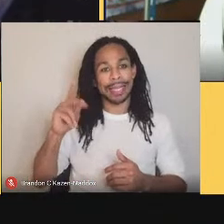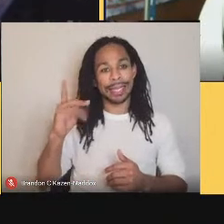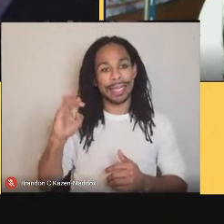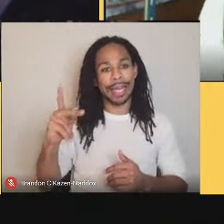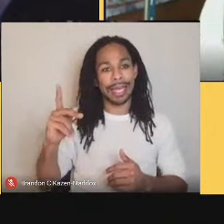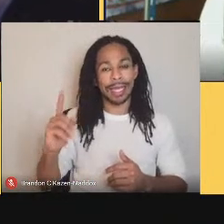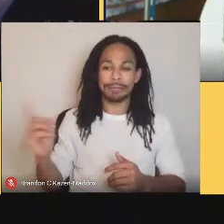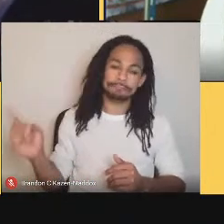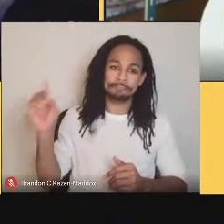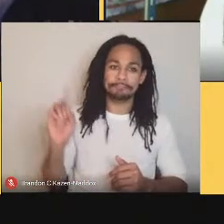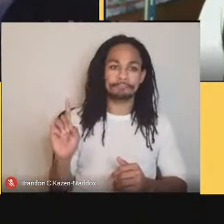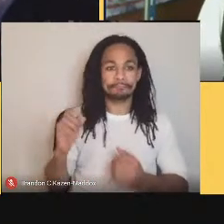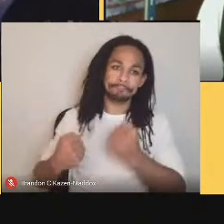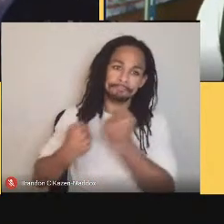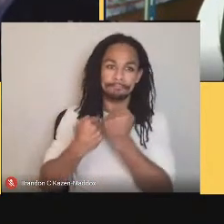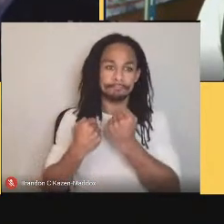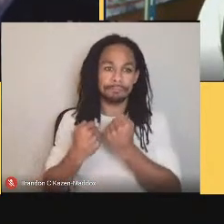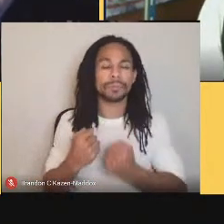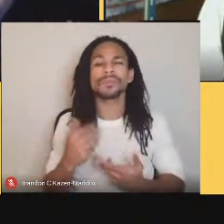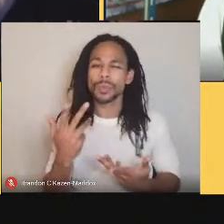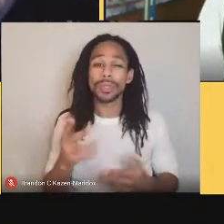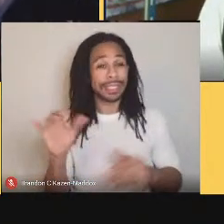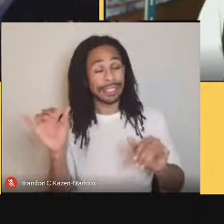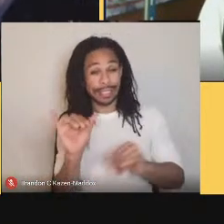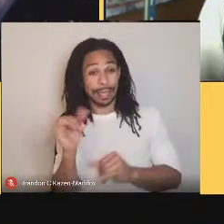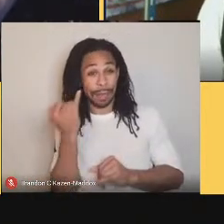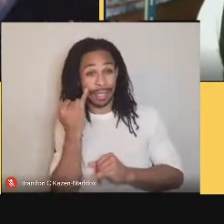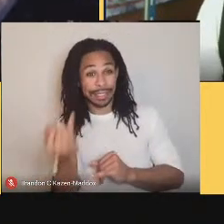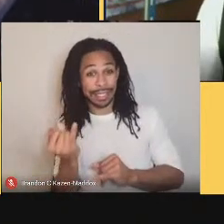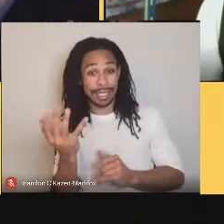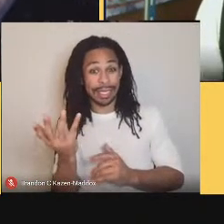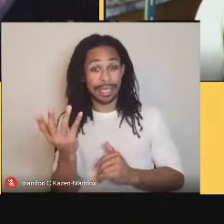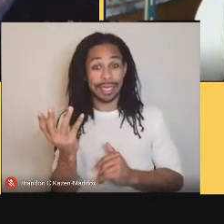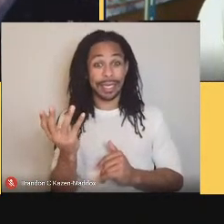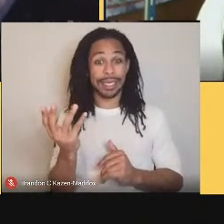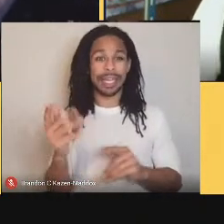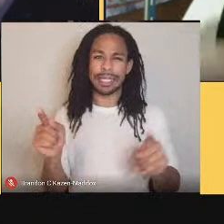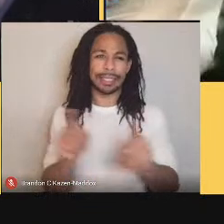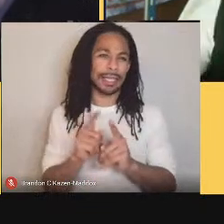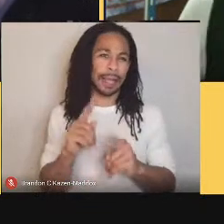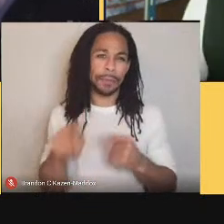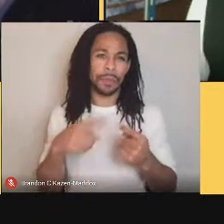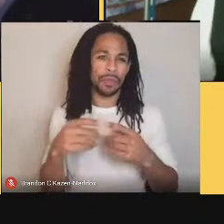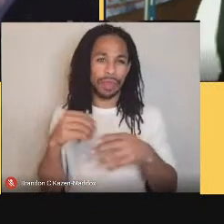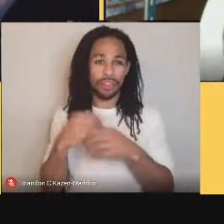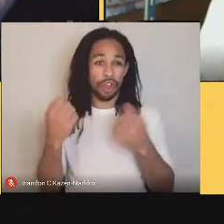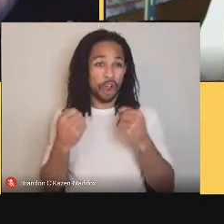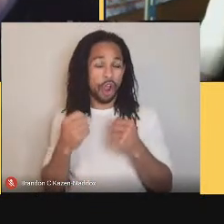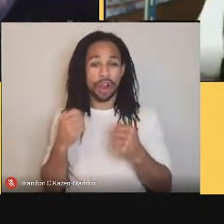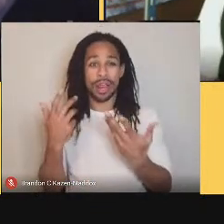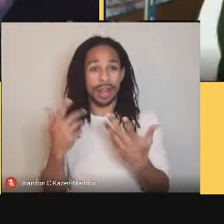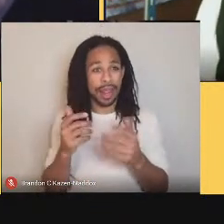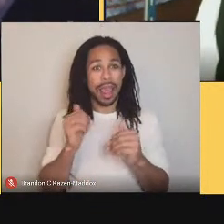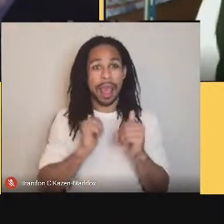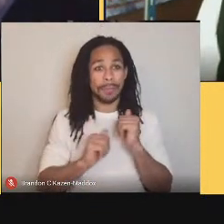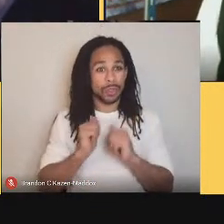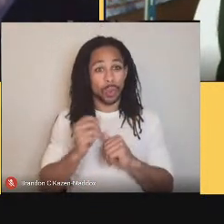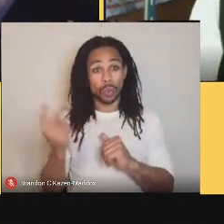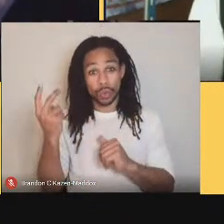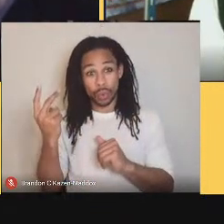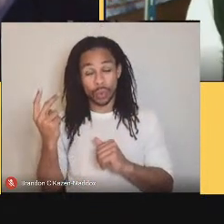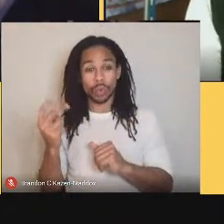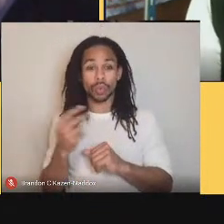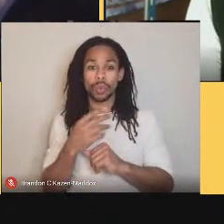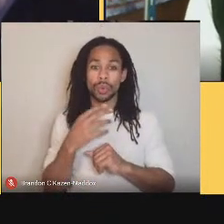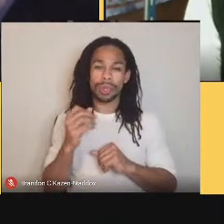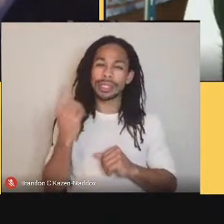kind of taking still that same theme we're hearing, because it's the same thing when they're in the car in episode two and a bunch of other stuff too, where it's just, you know, it's something